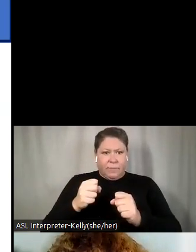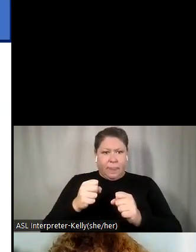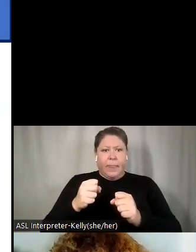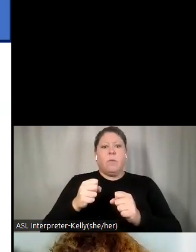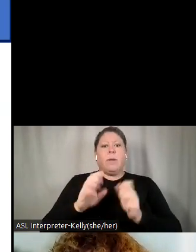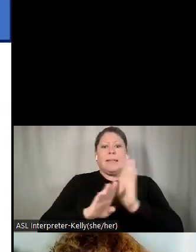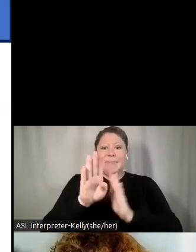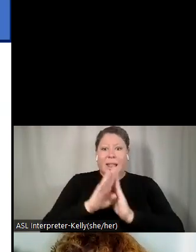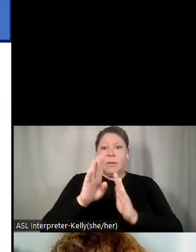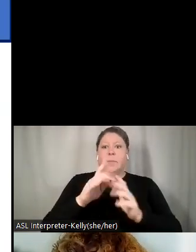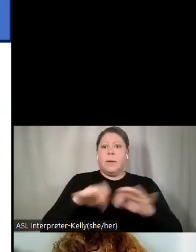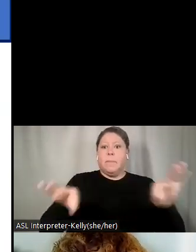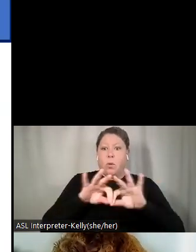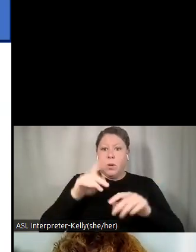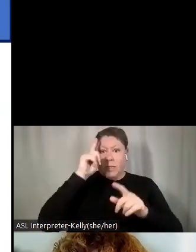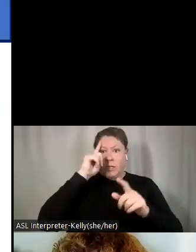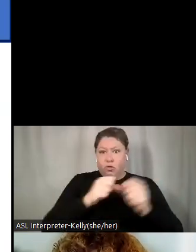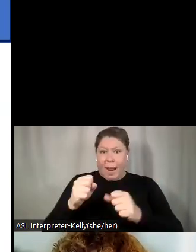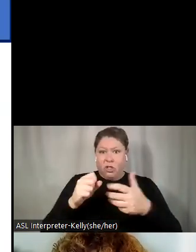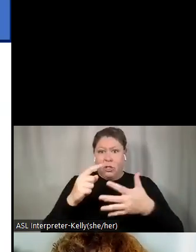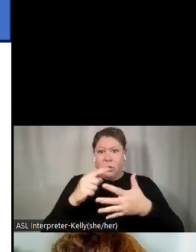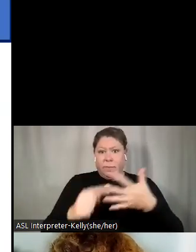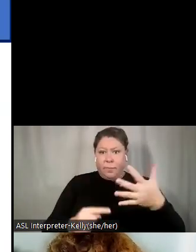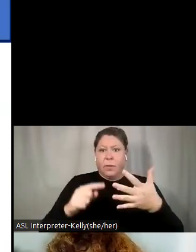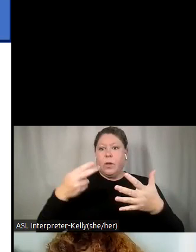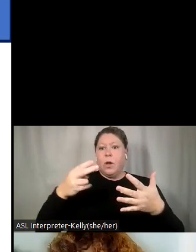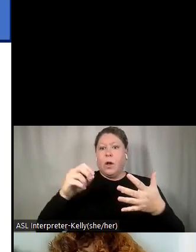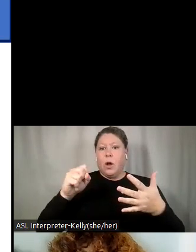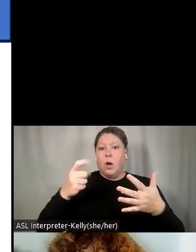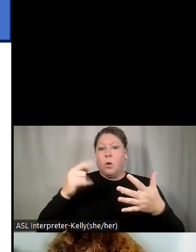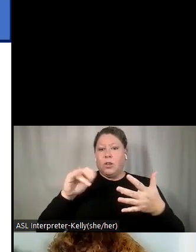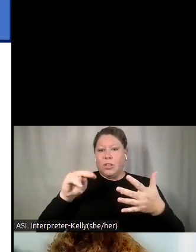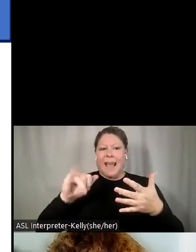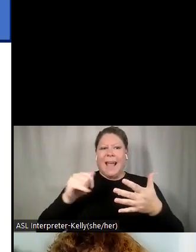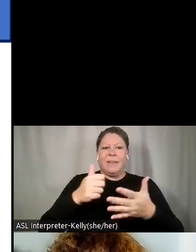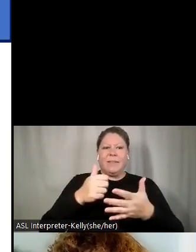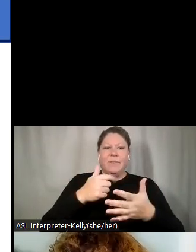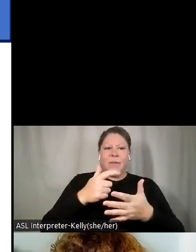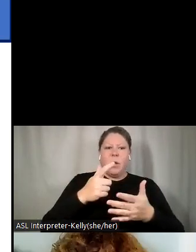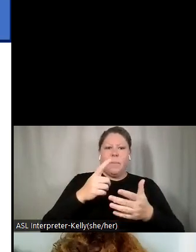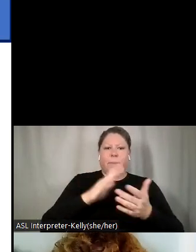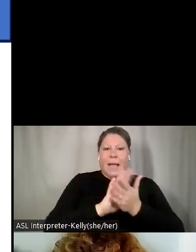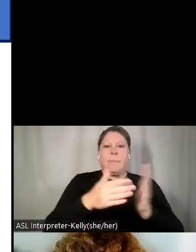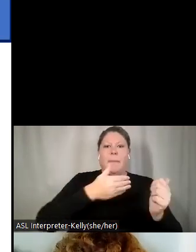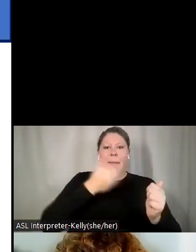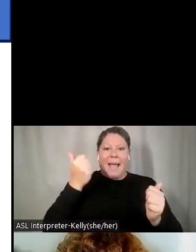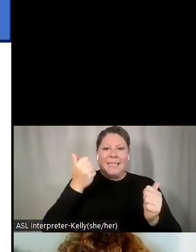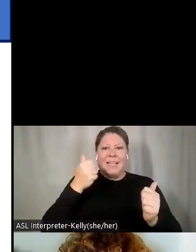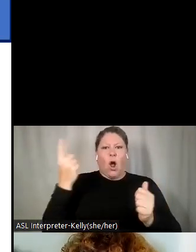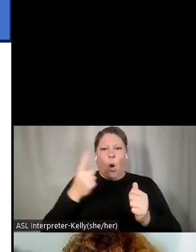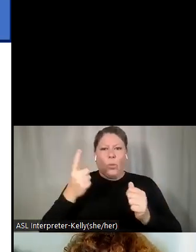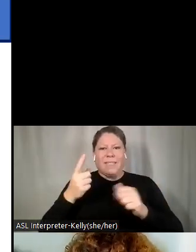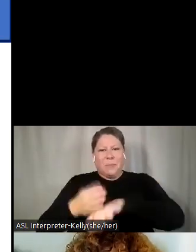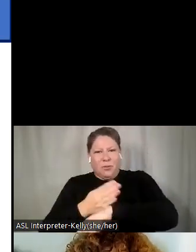that came out of that Hoshin was becoming the best at getting better. That's the continuous improvement work that we're doing. And you can see on